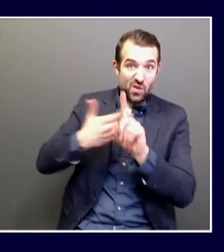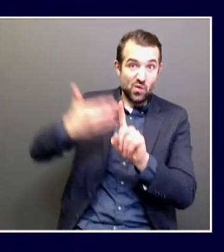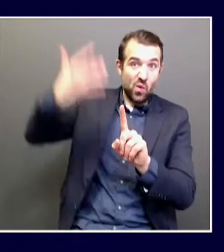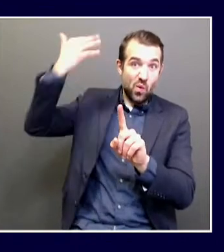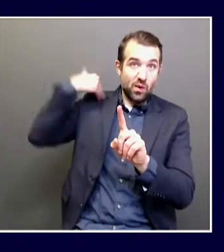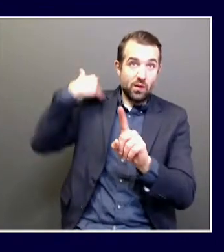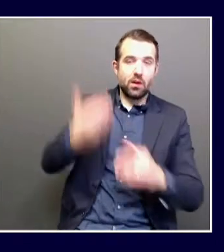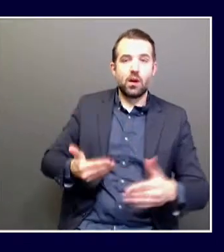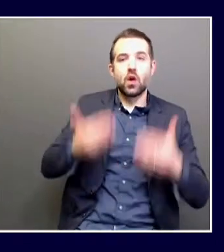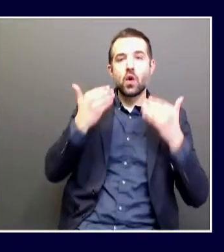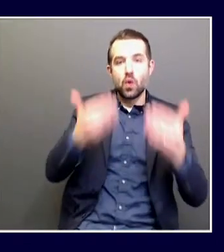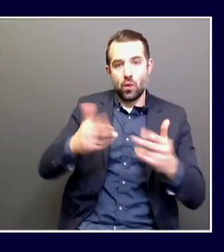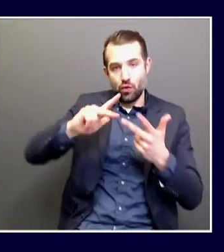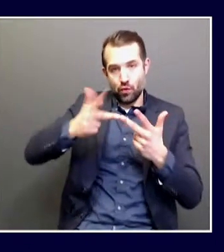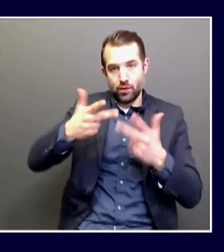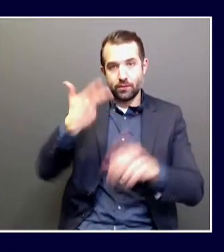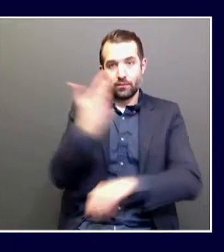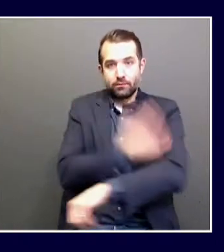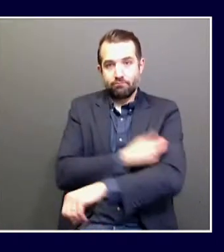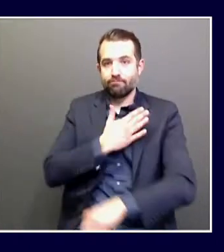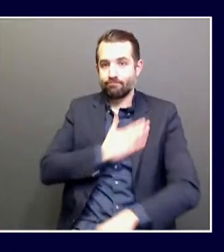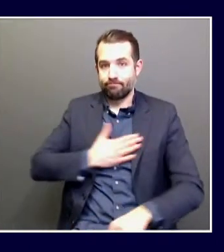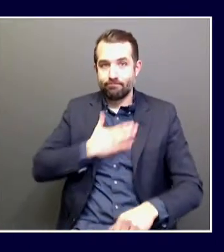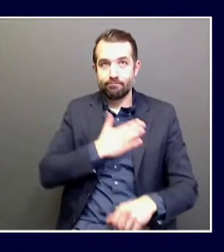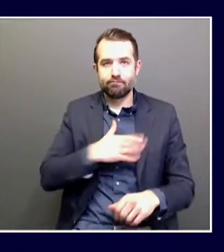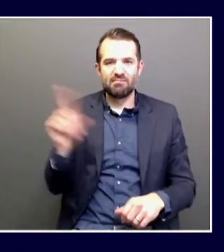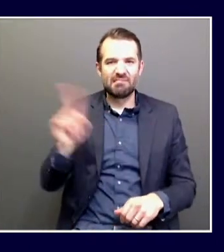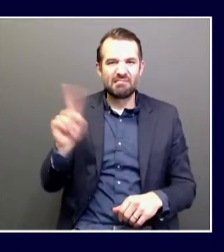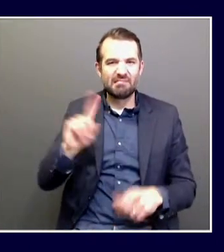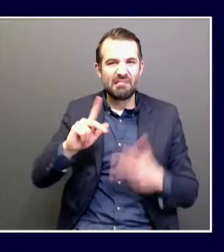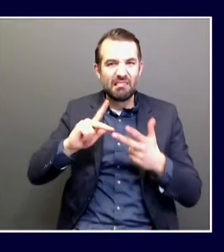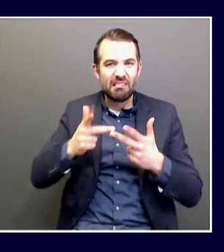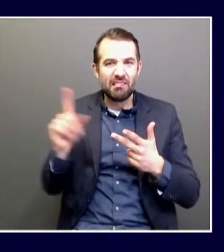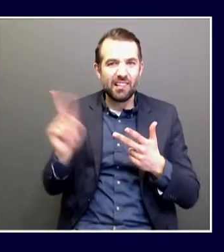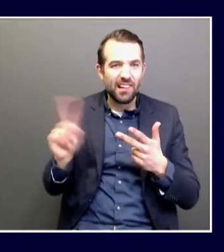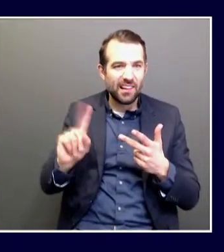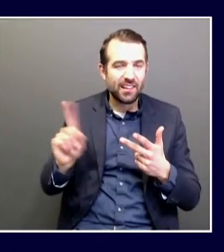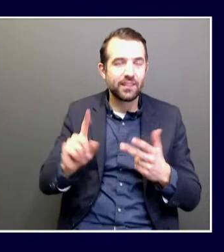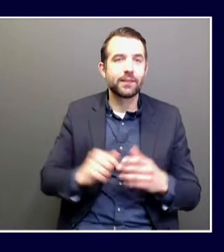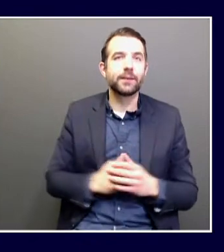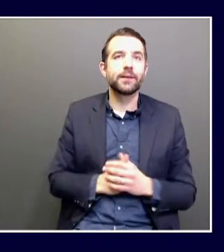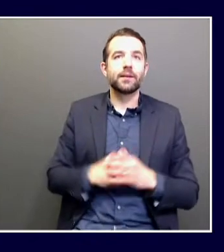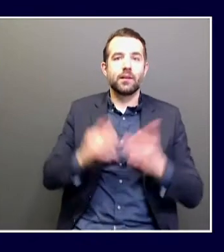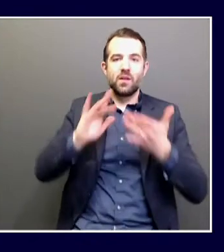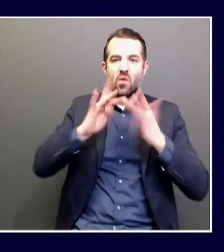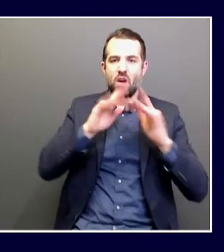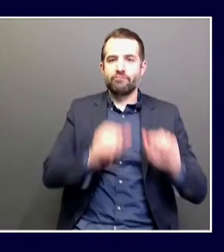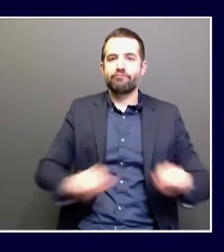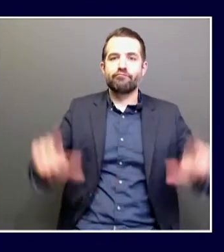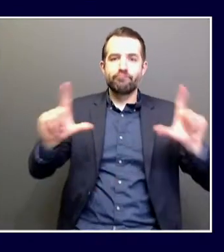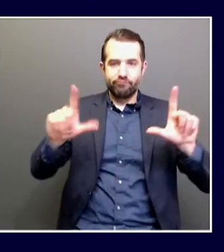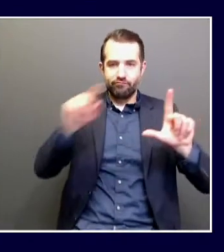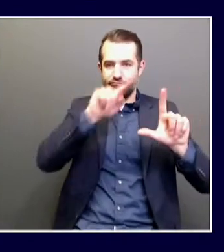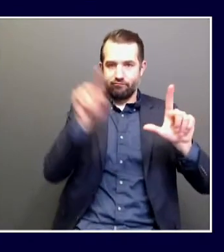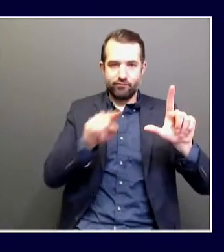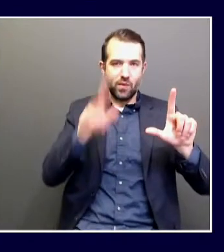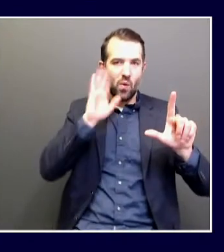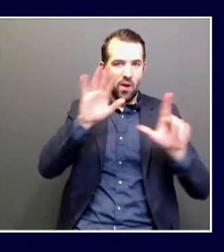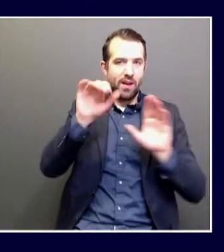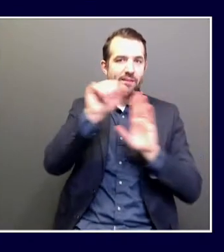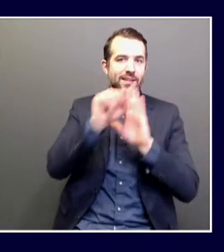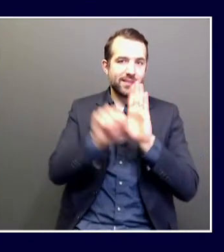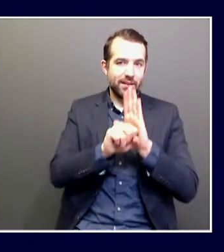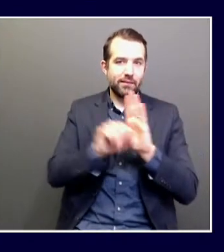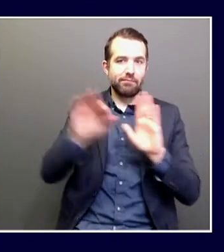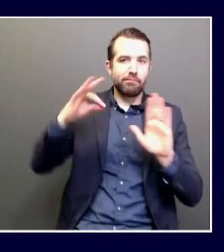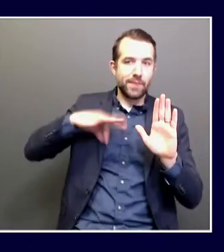spot for where to find a booster, go to excite.com and search for State of Maine COVID vaccine site.